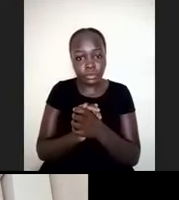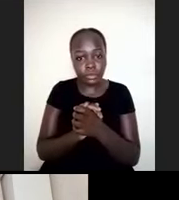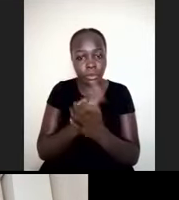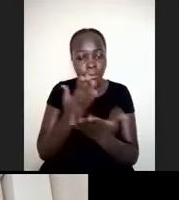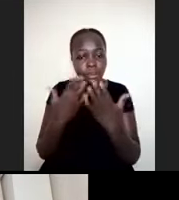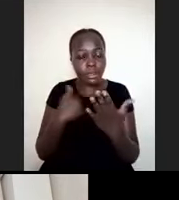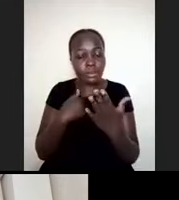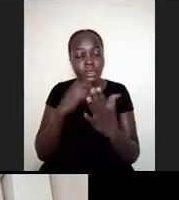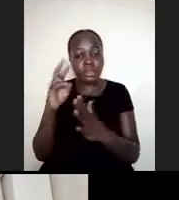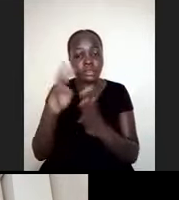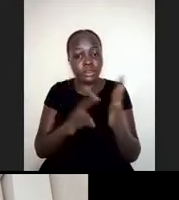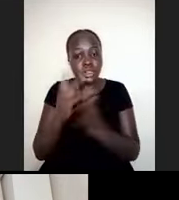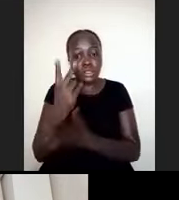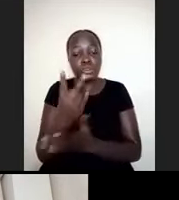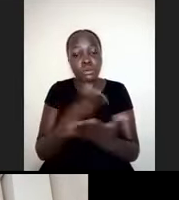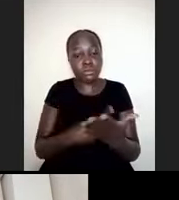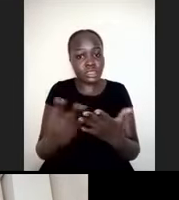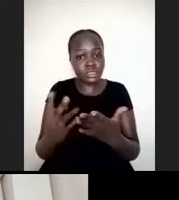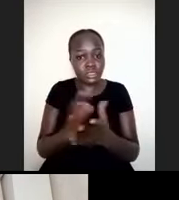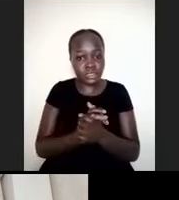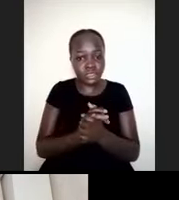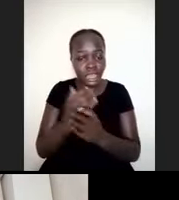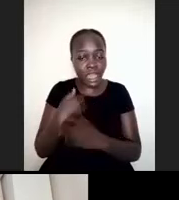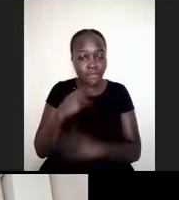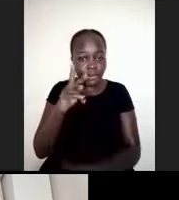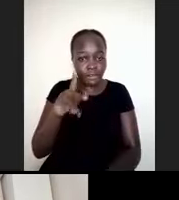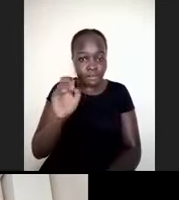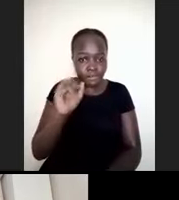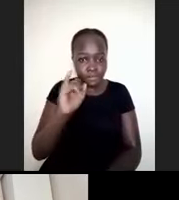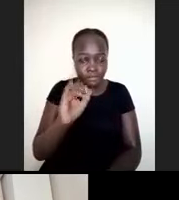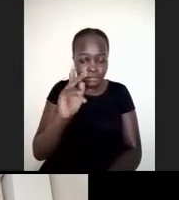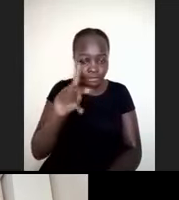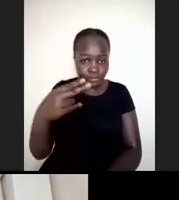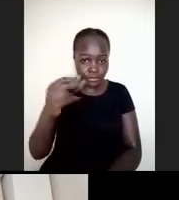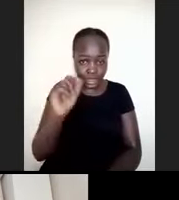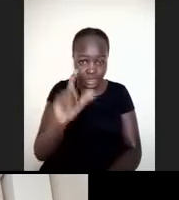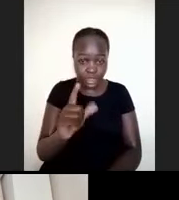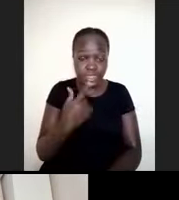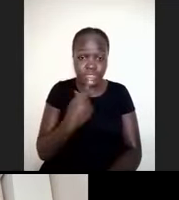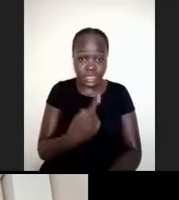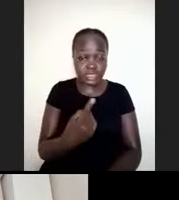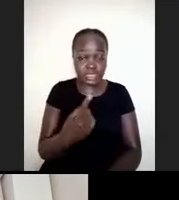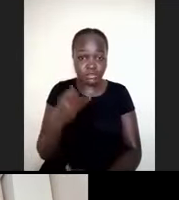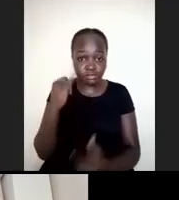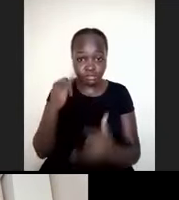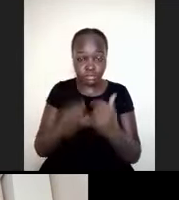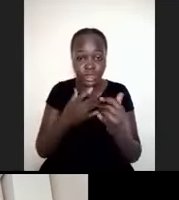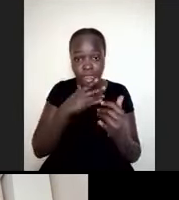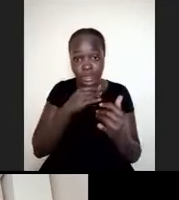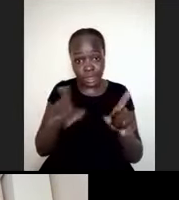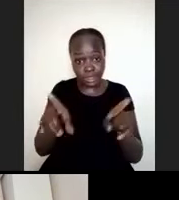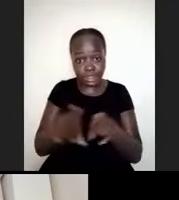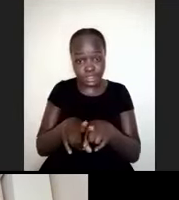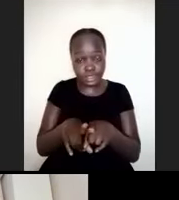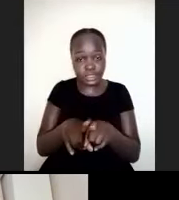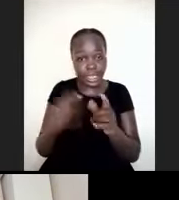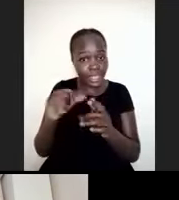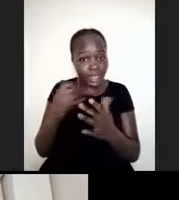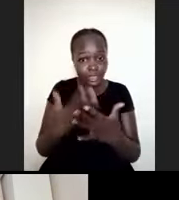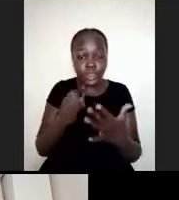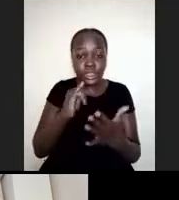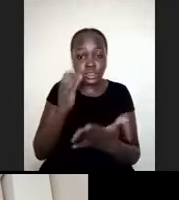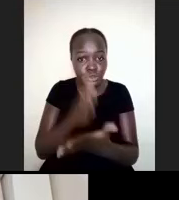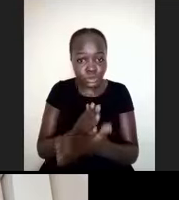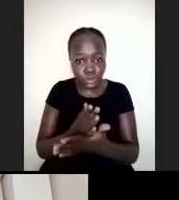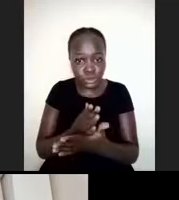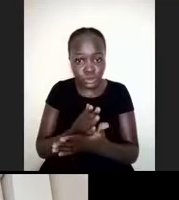two. This is Philippians 4:8. It says, finally, brothers, whatever is true,